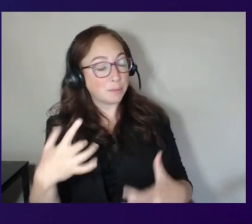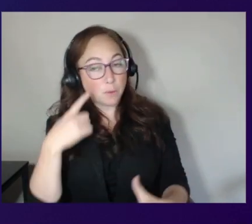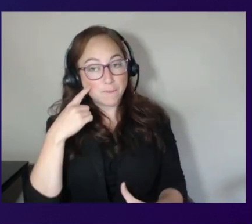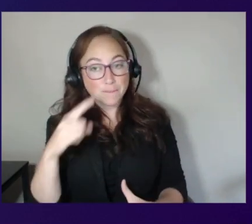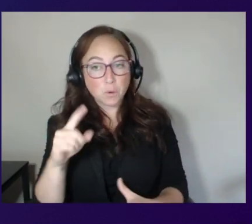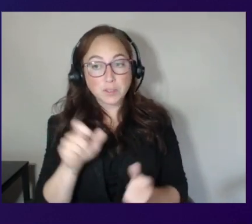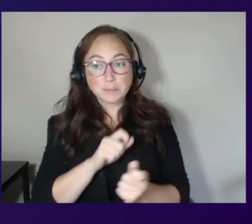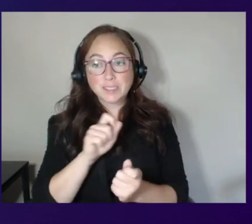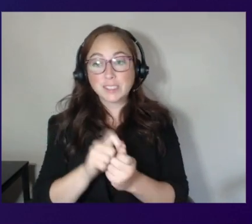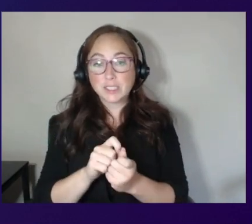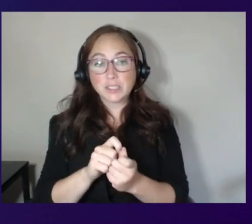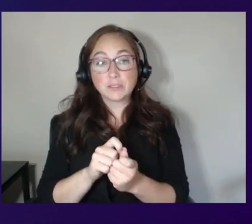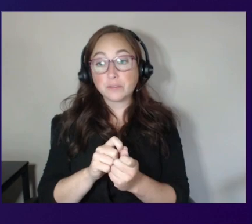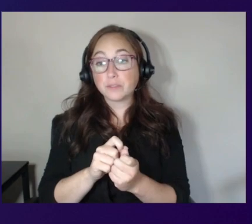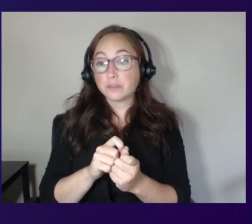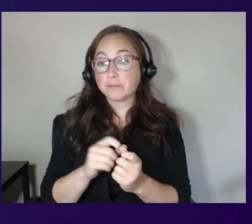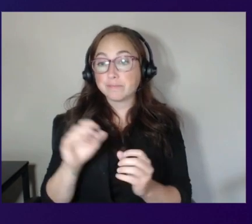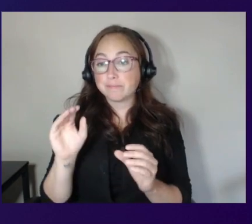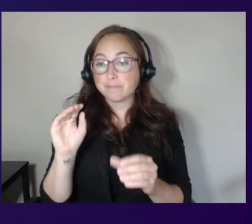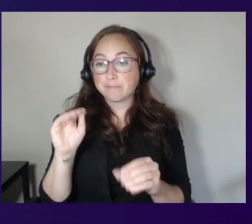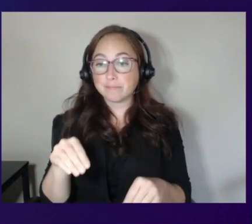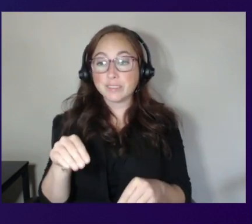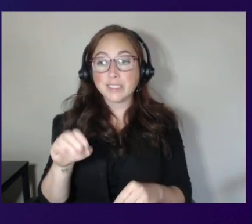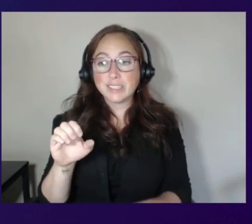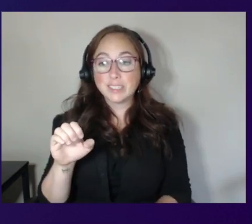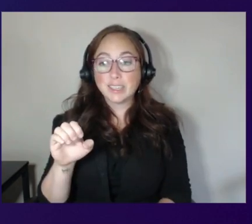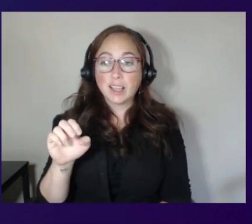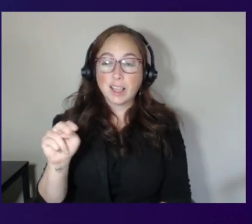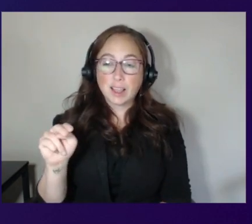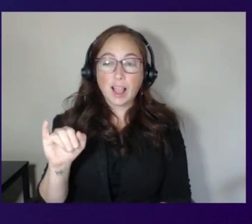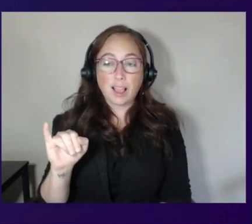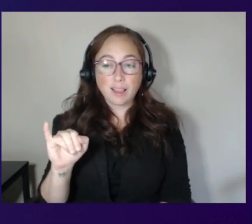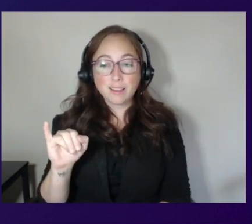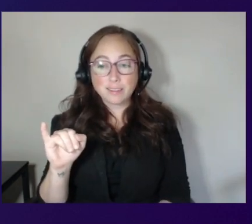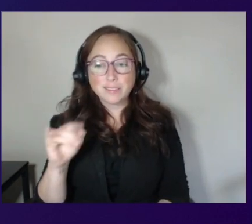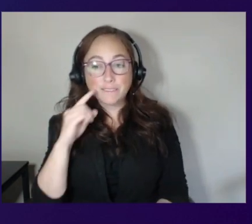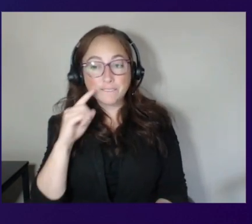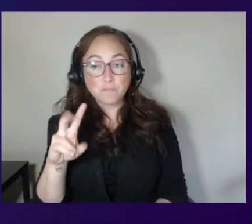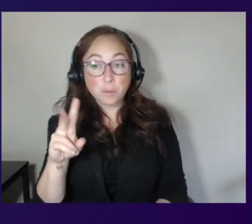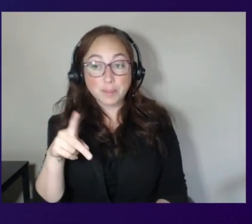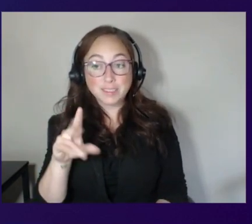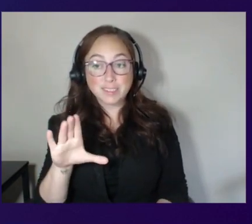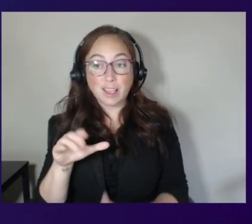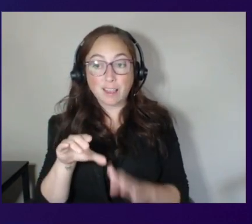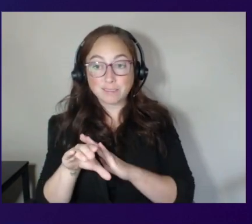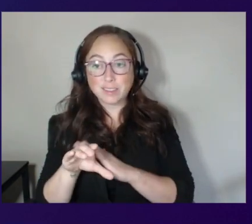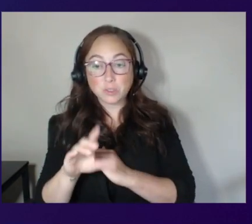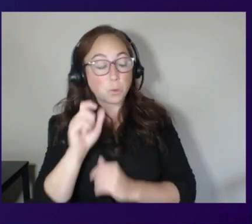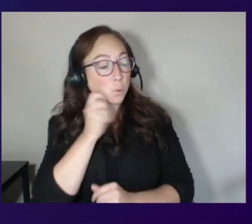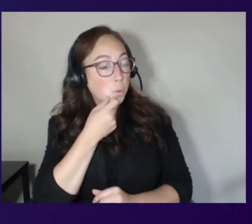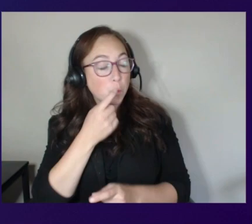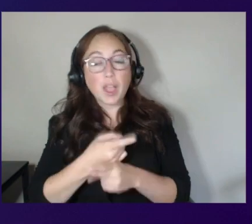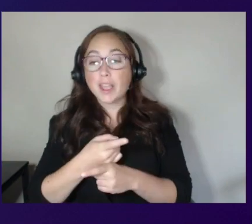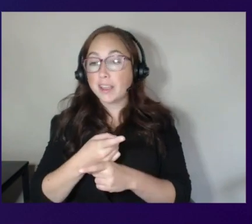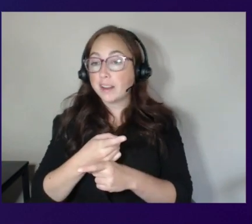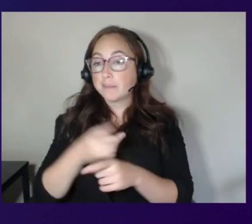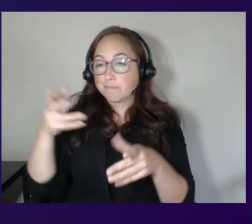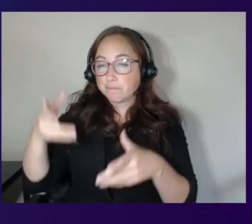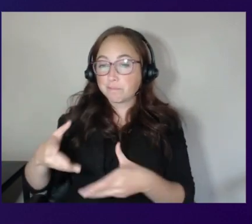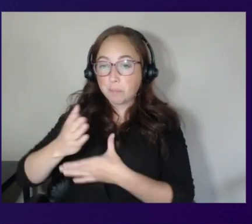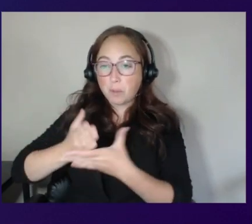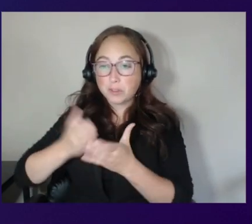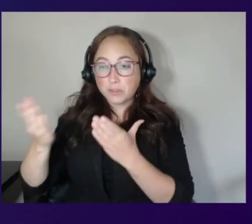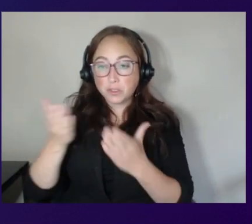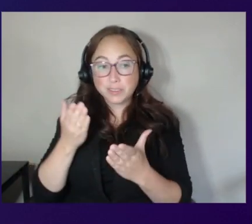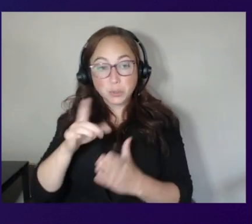ENI into your selected VPC to allow that access. So that's right. Cool. Yep. So the remaining parts of the service are essentially the browser